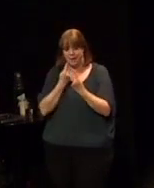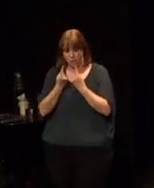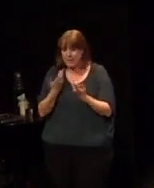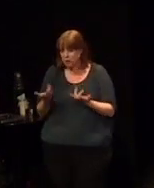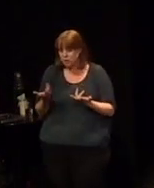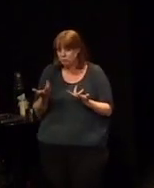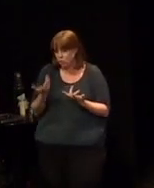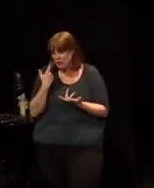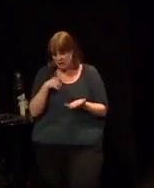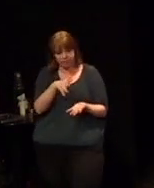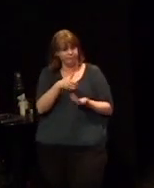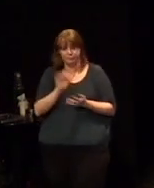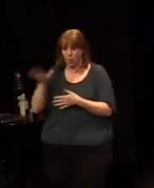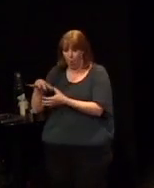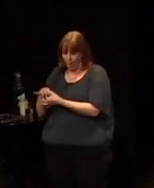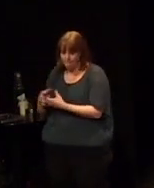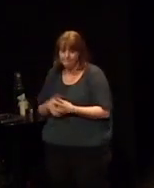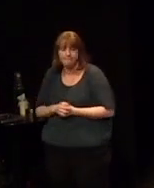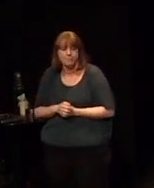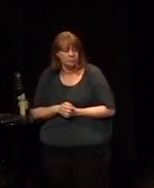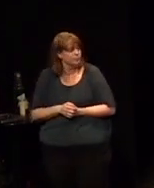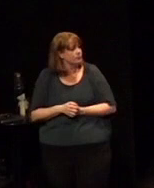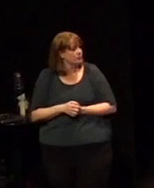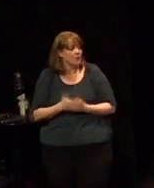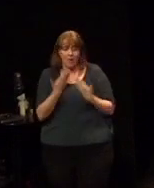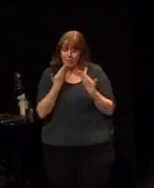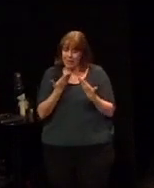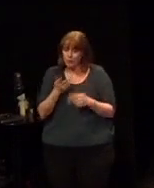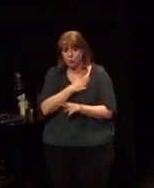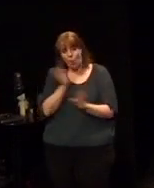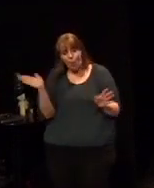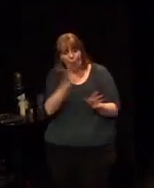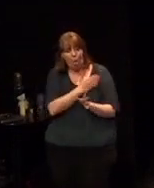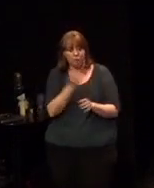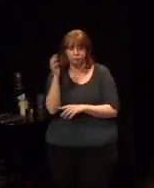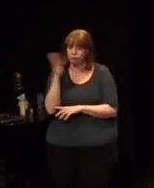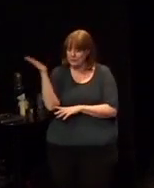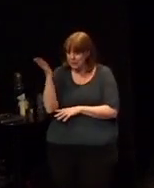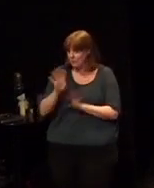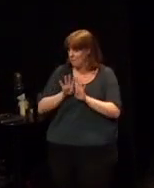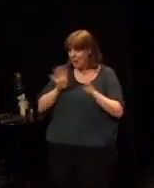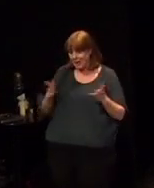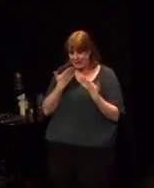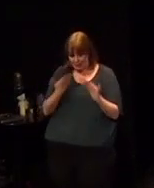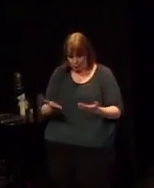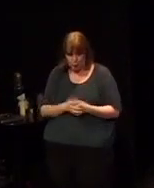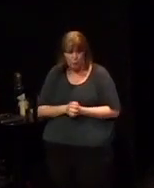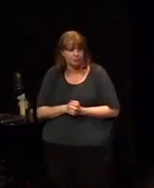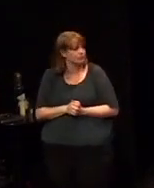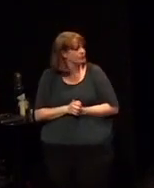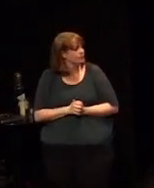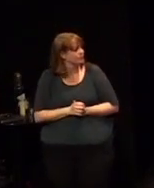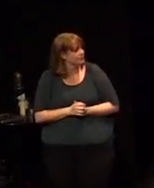you to have and take away. And thank you, all of the speakers and panelists here.